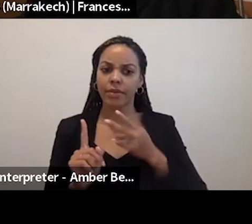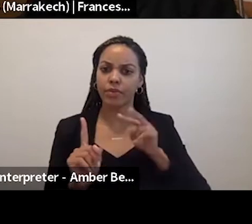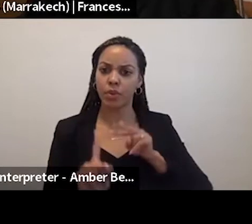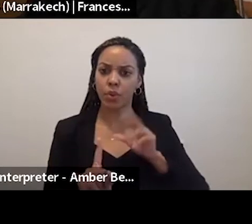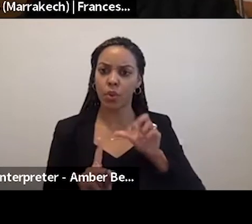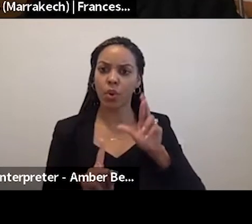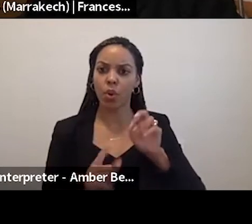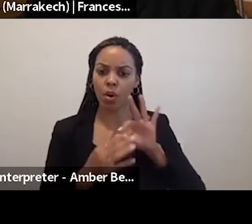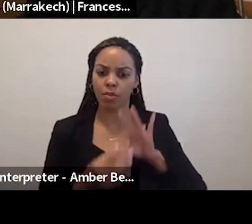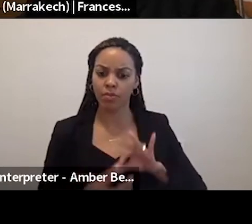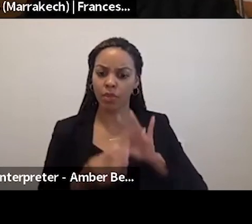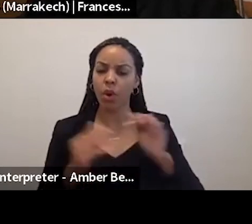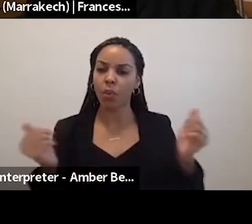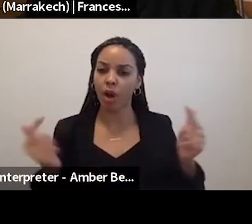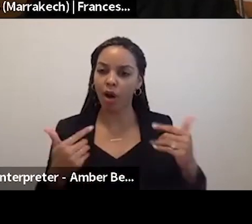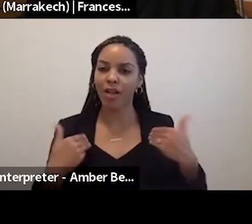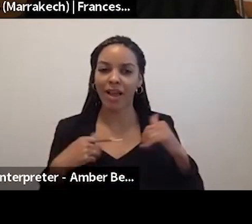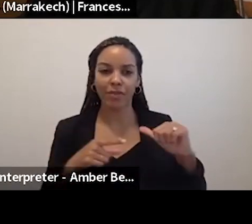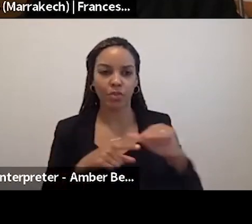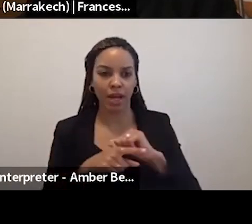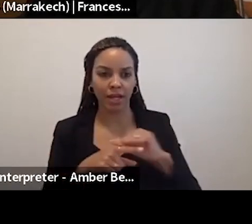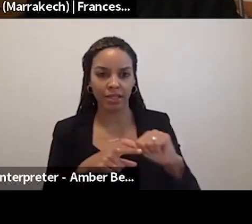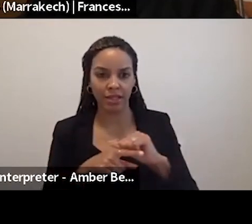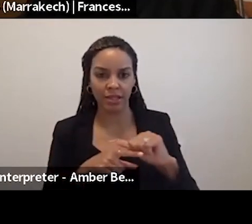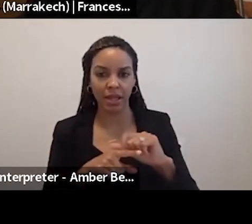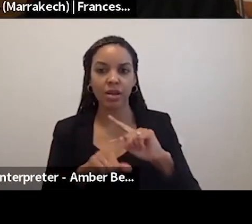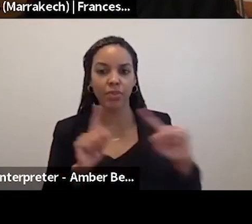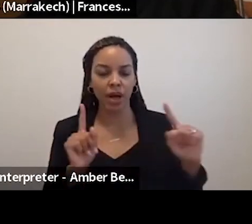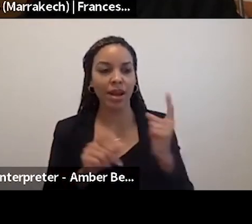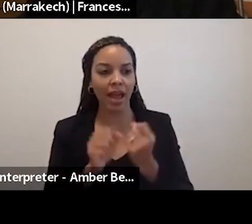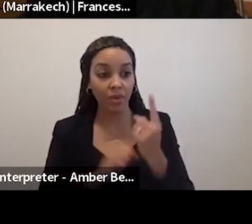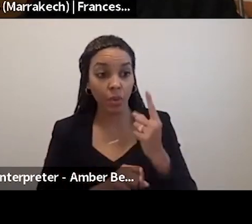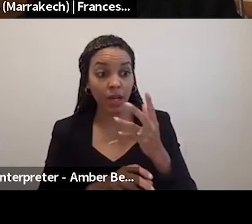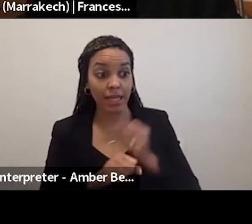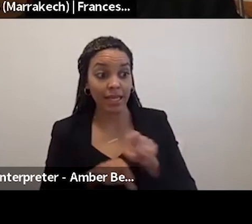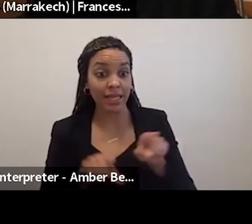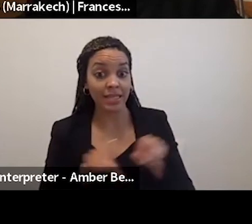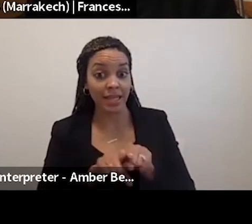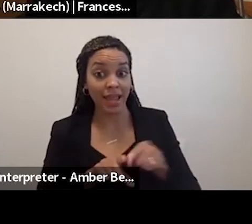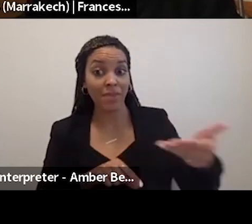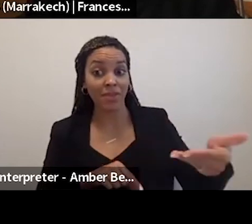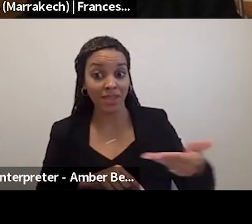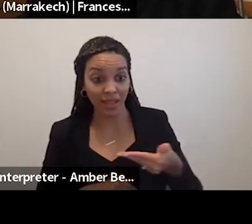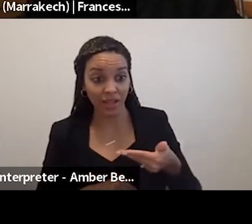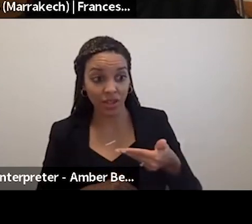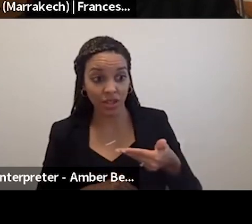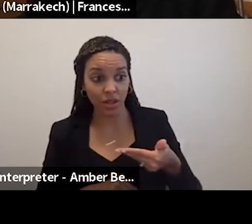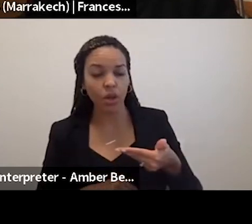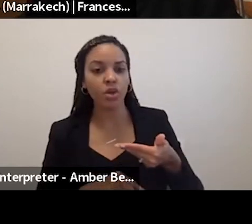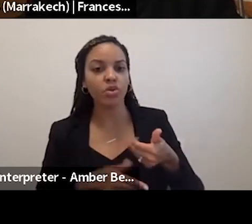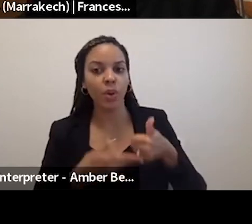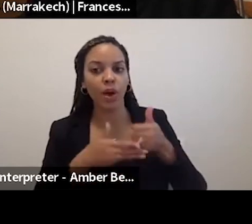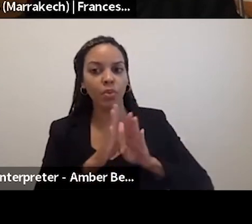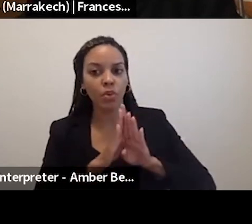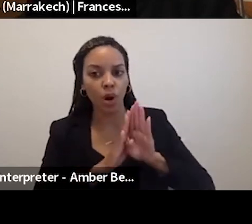practice, but everyone does not get the same invitation to nurture it and receive feedback in their